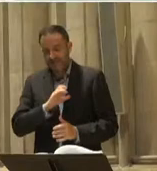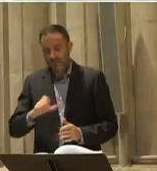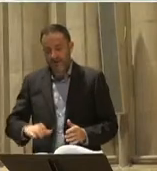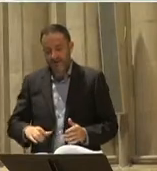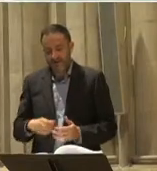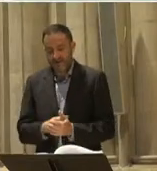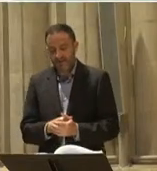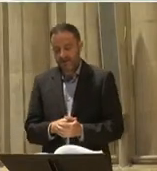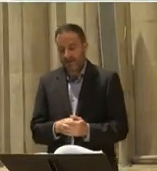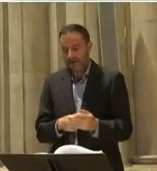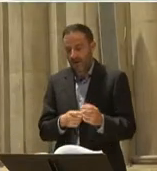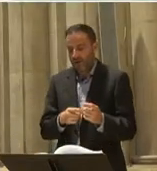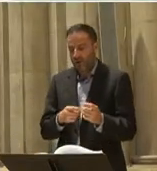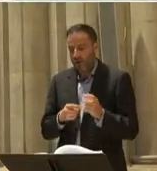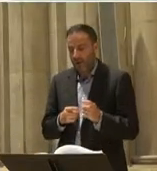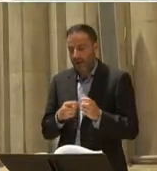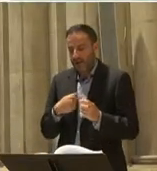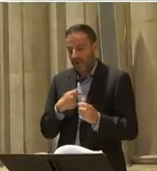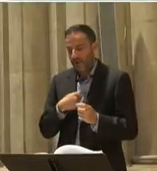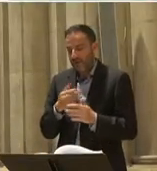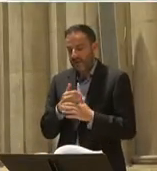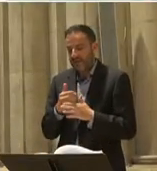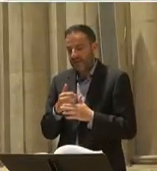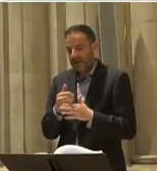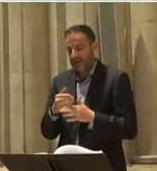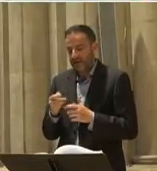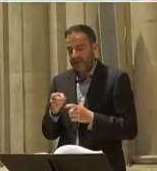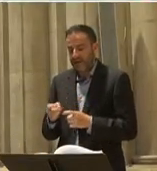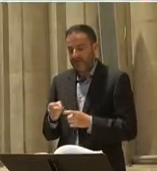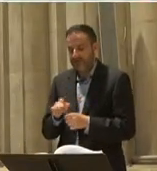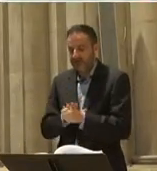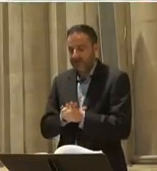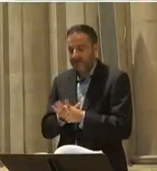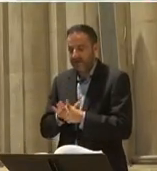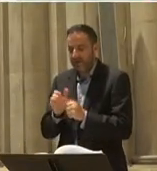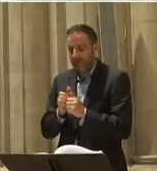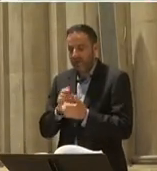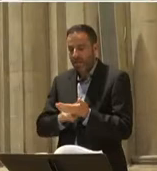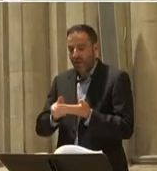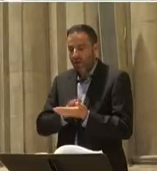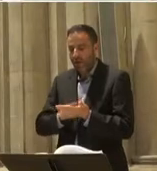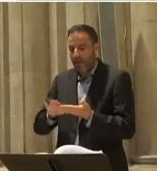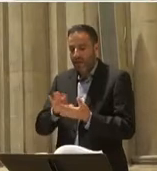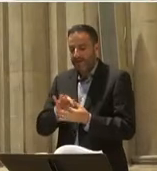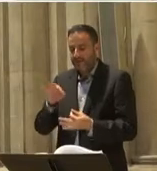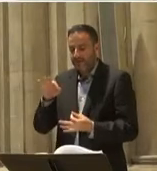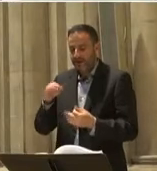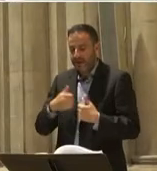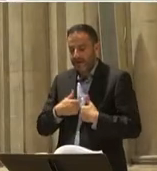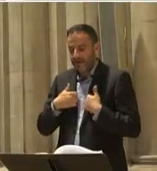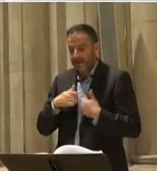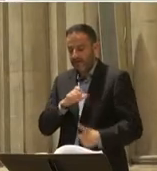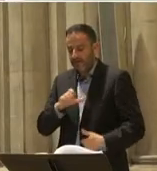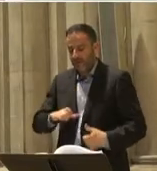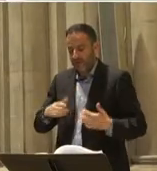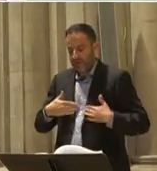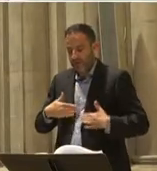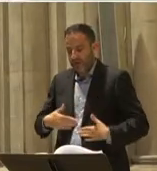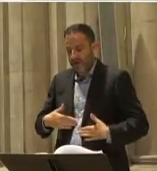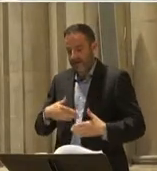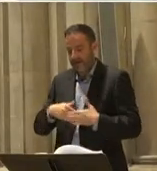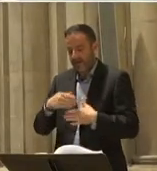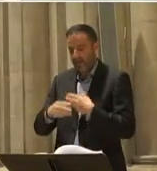Christ. Grant that we who share these gifts may be filled with the Holy Spirit and live as Christ's body in the